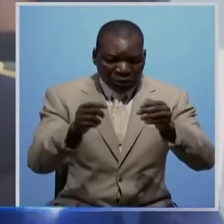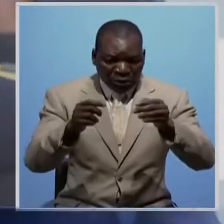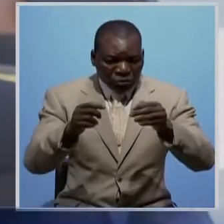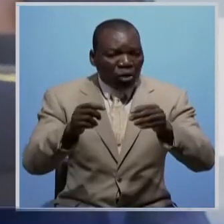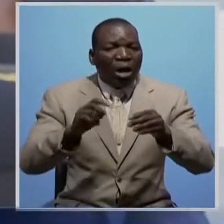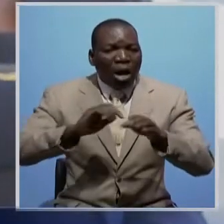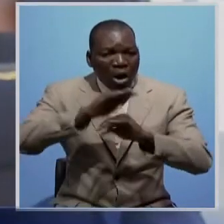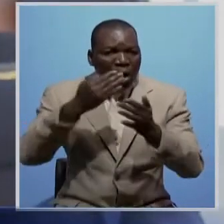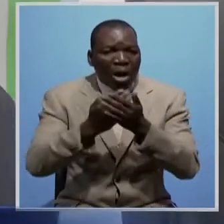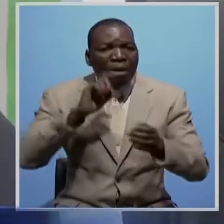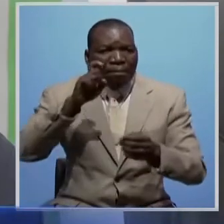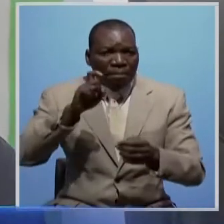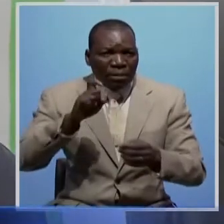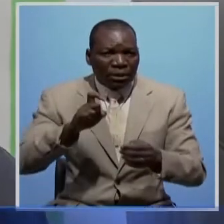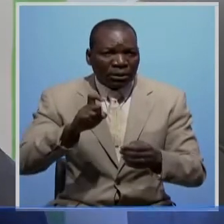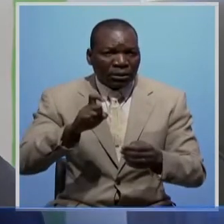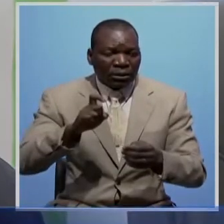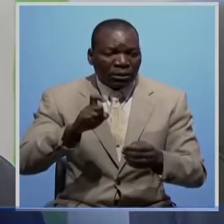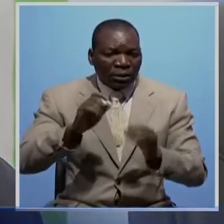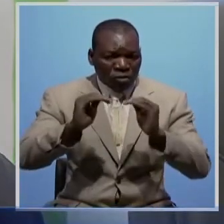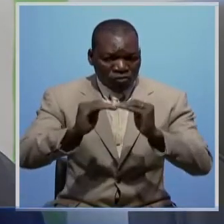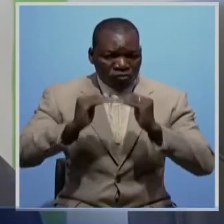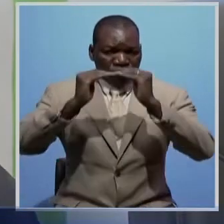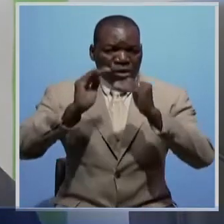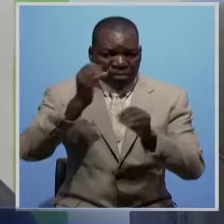is respected is upheld in a manner that